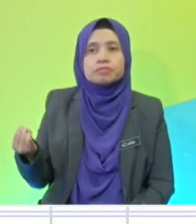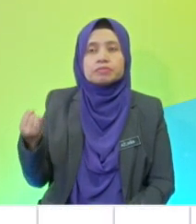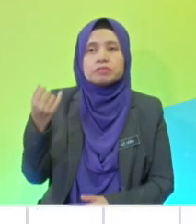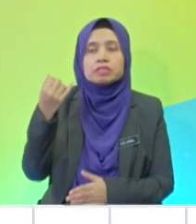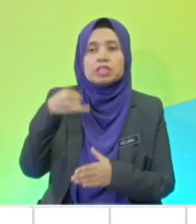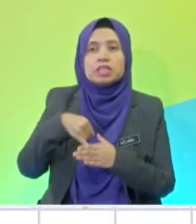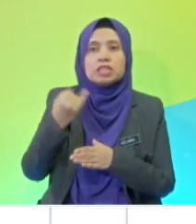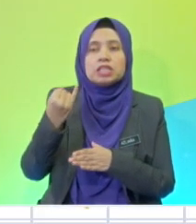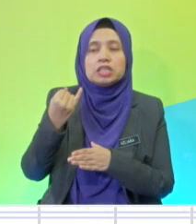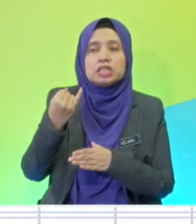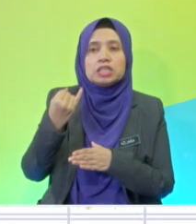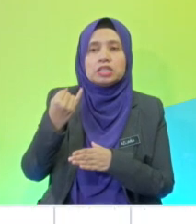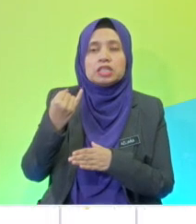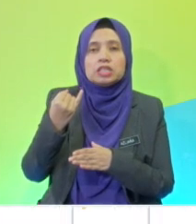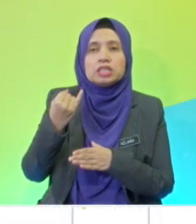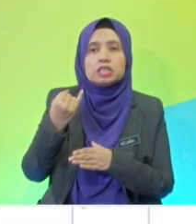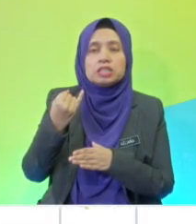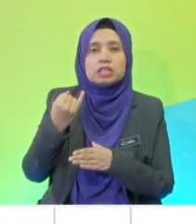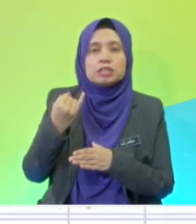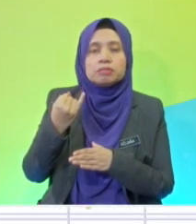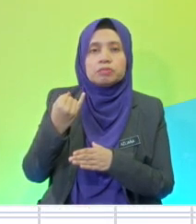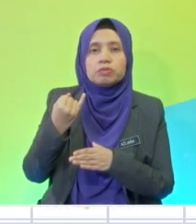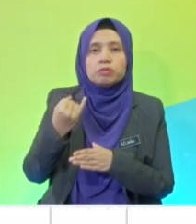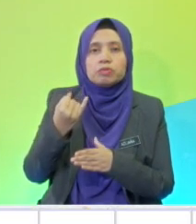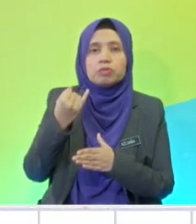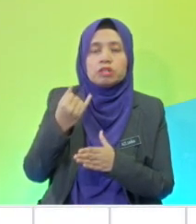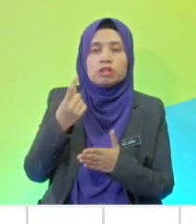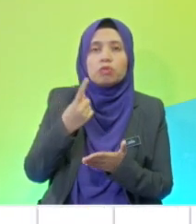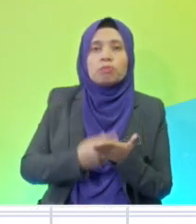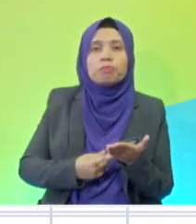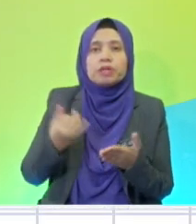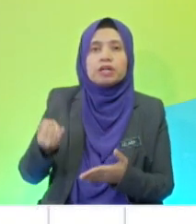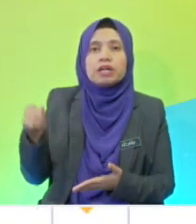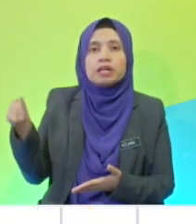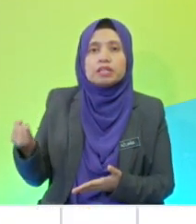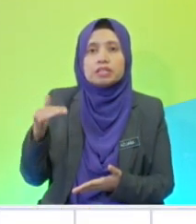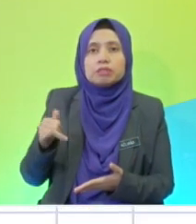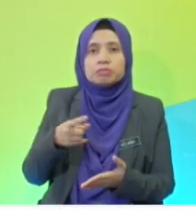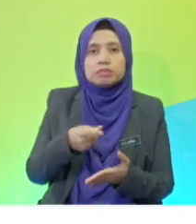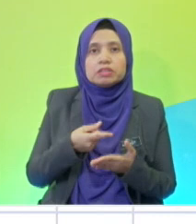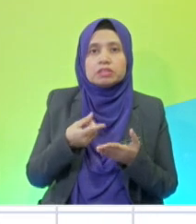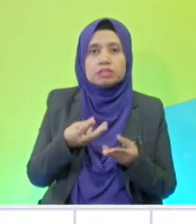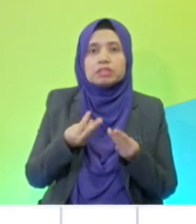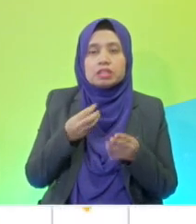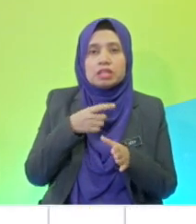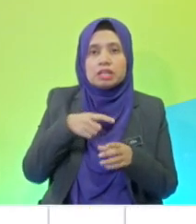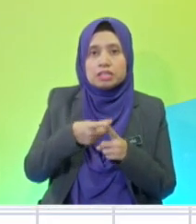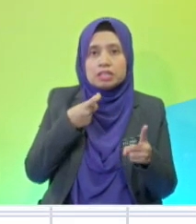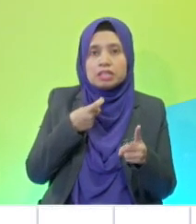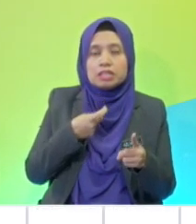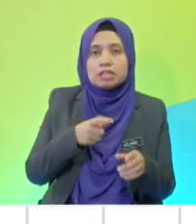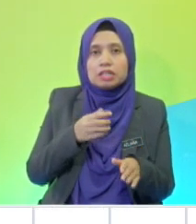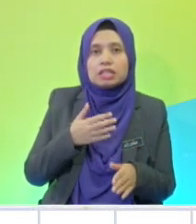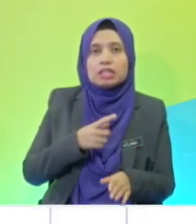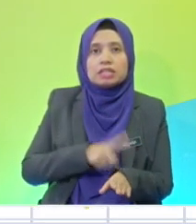capsule. Okay, he's asking for the items. What are the items that we want to put in our own time capsules? Okay, what do you